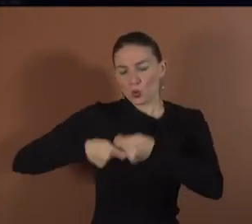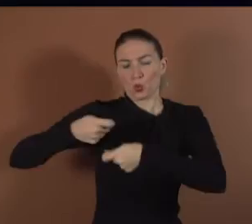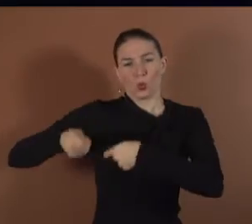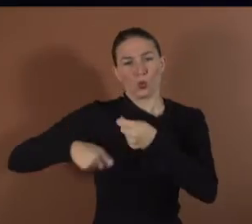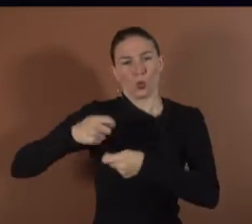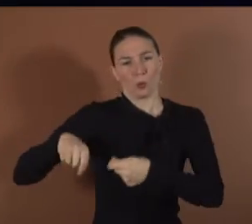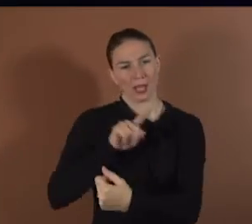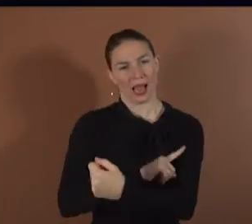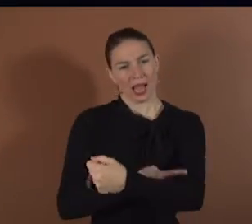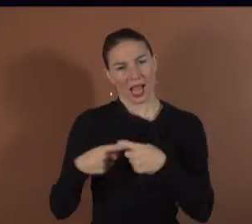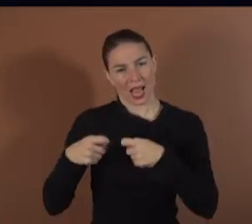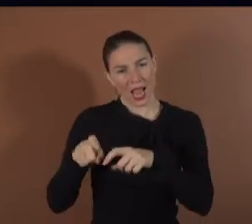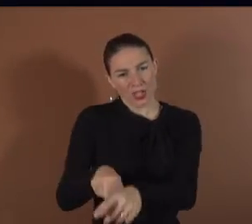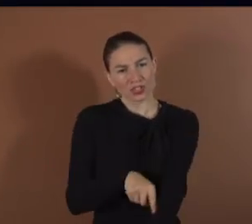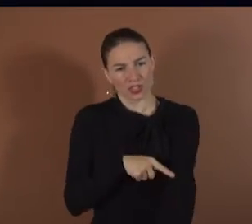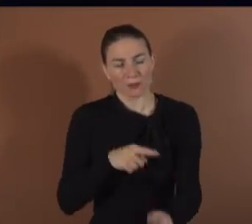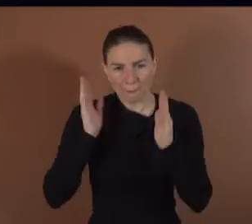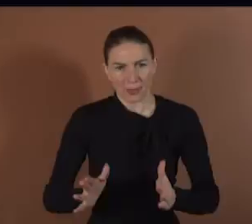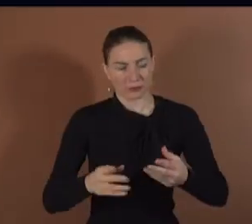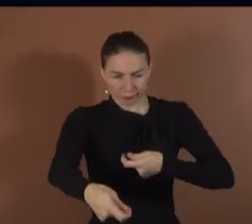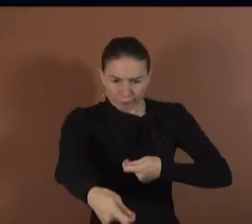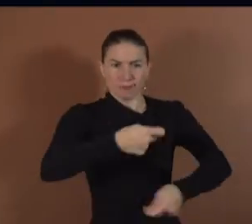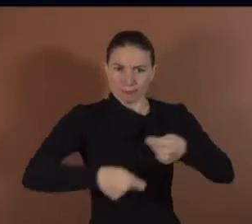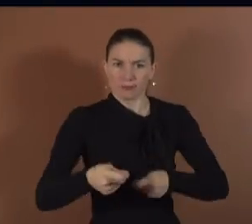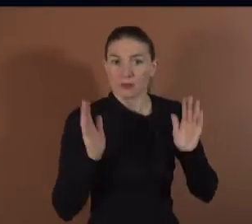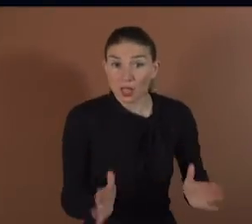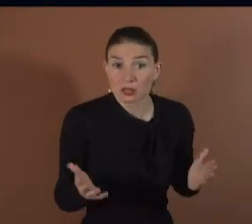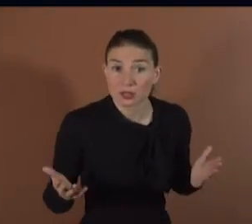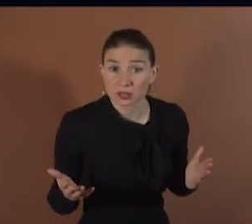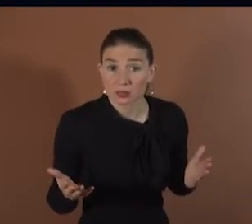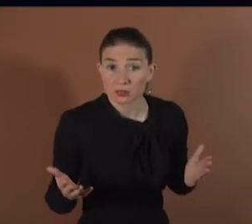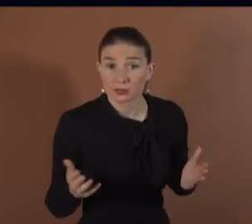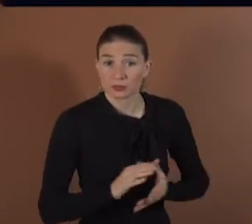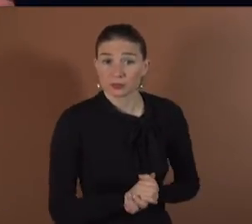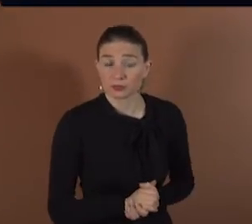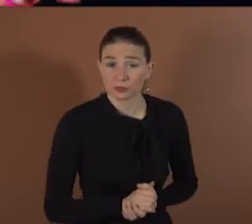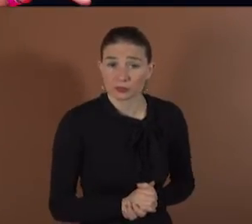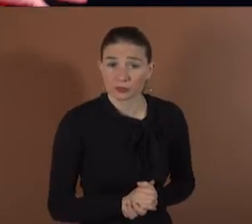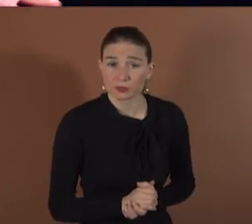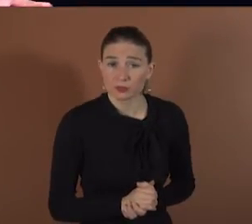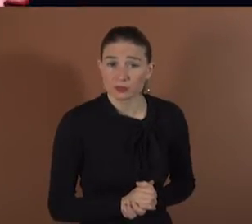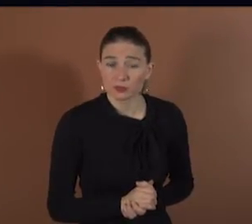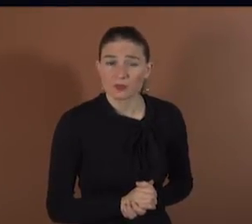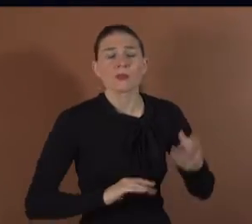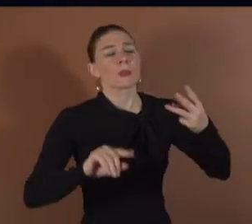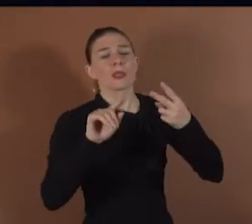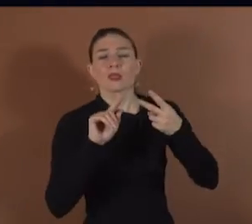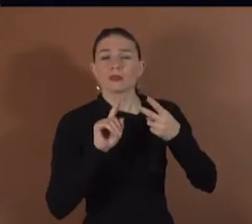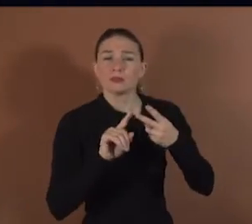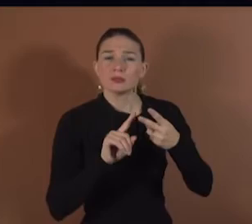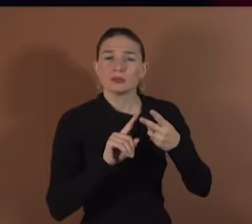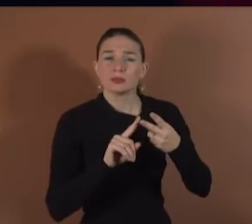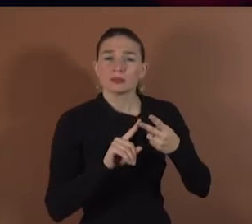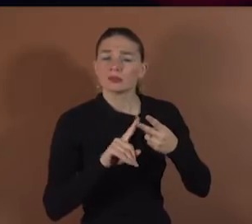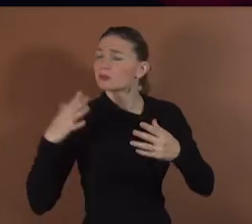be optimistic about the possibility of us rising to meet this challenge is that we have